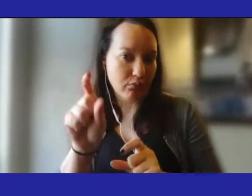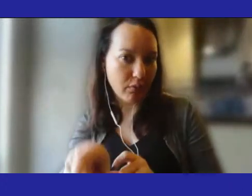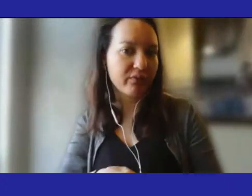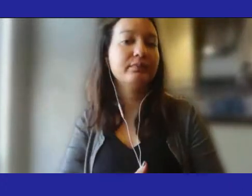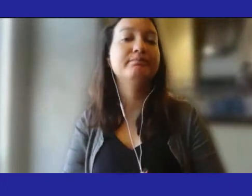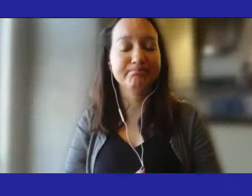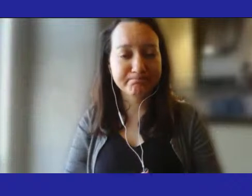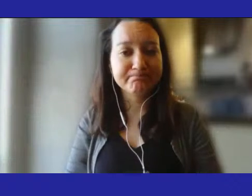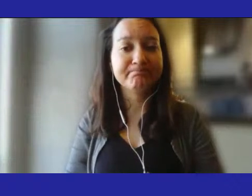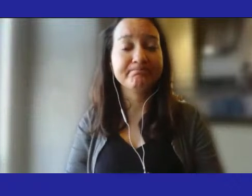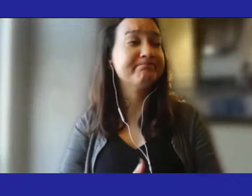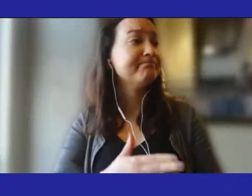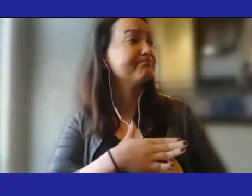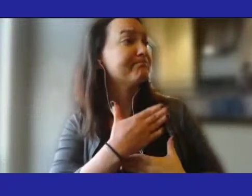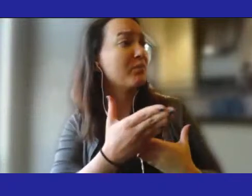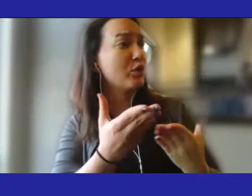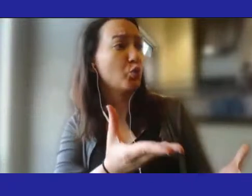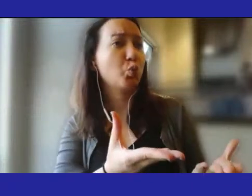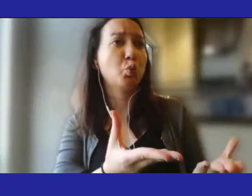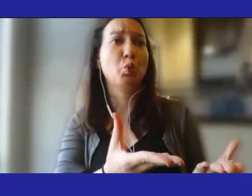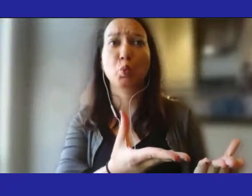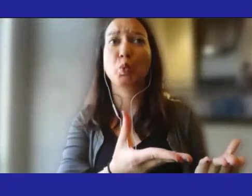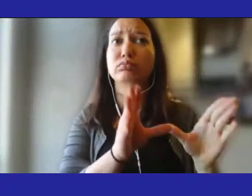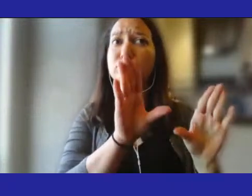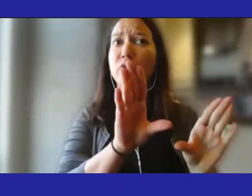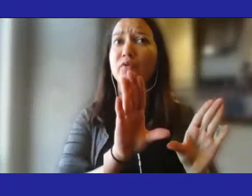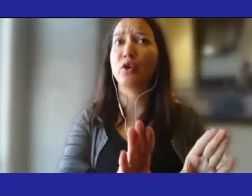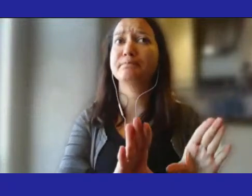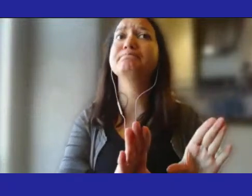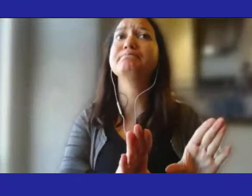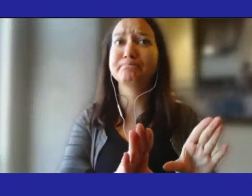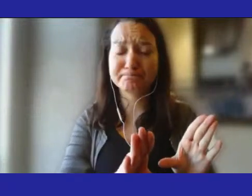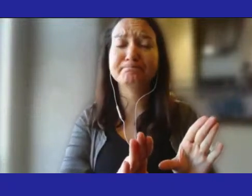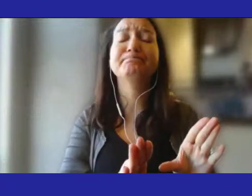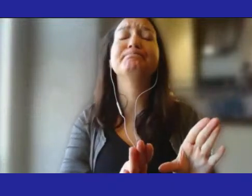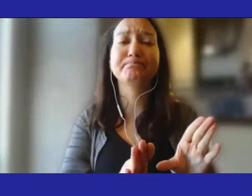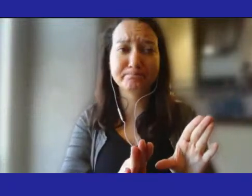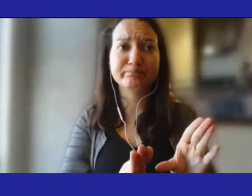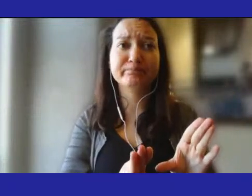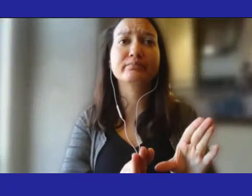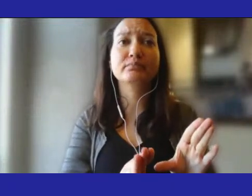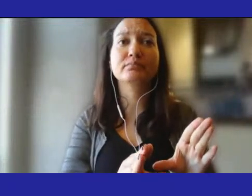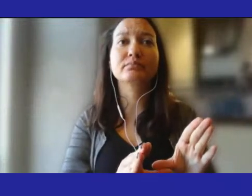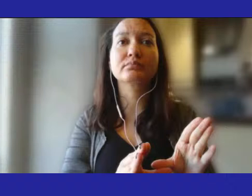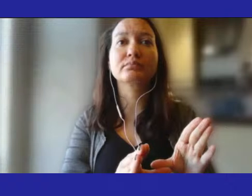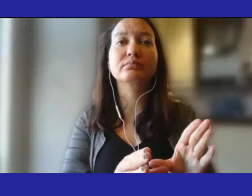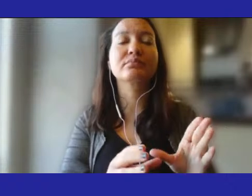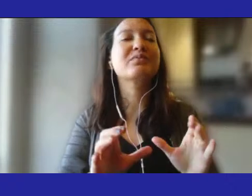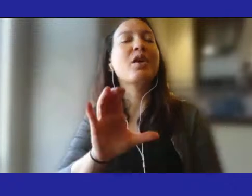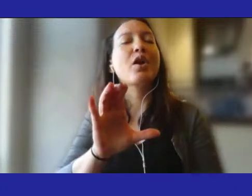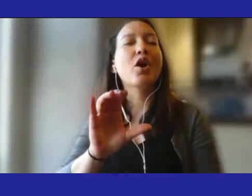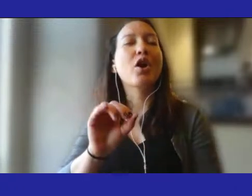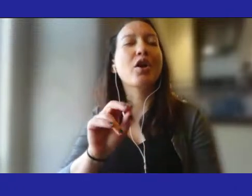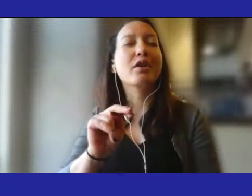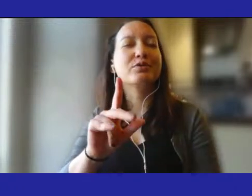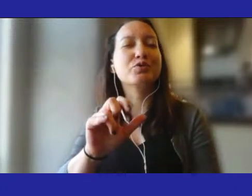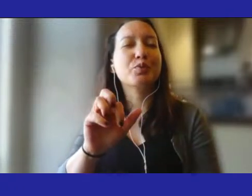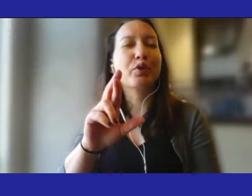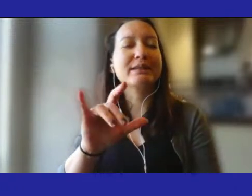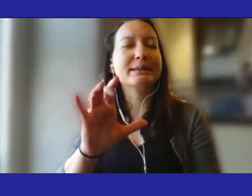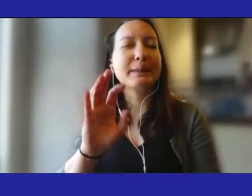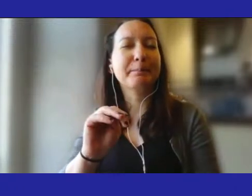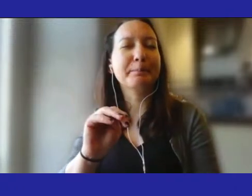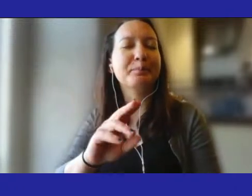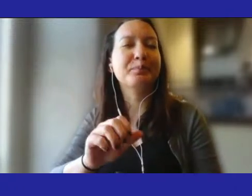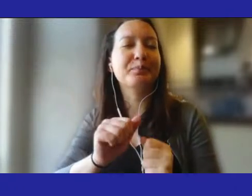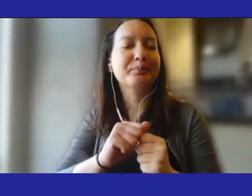Just happy that you added, excellent, and that you added the consumerism piece and the nursing excellence.